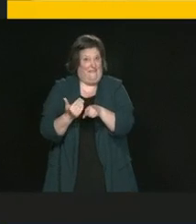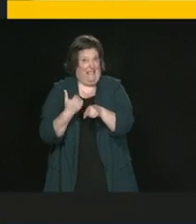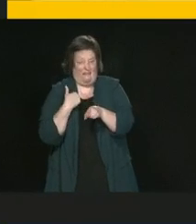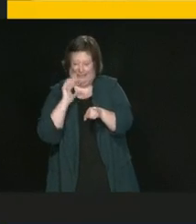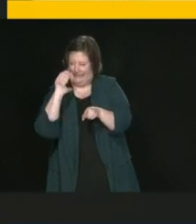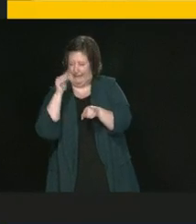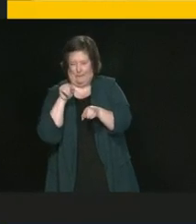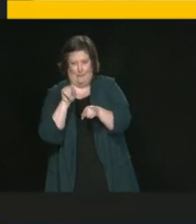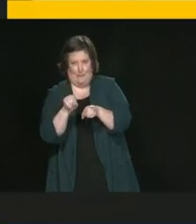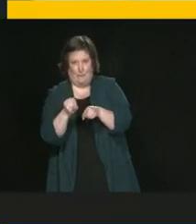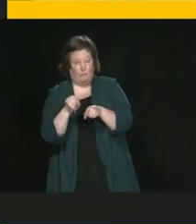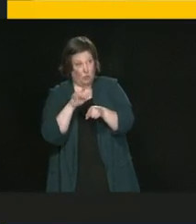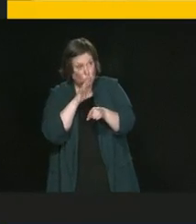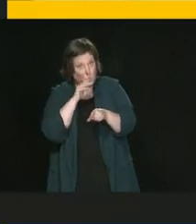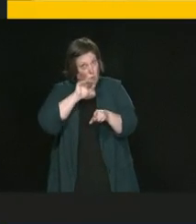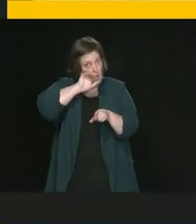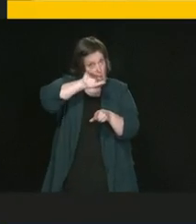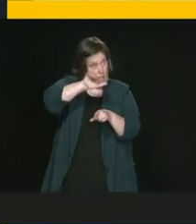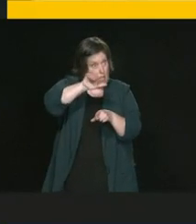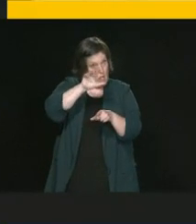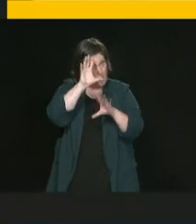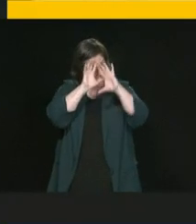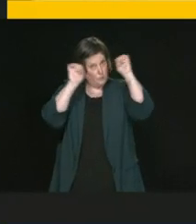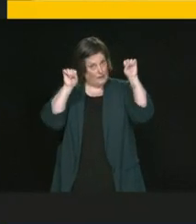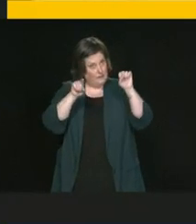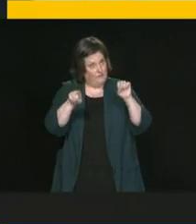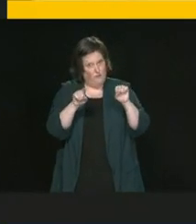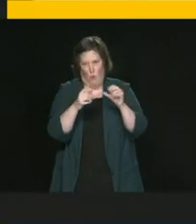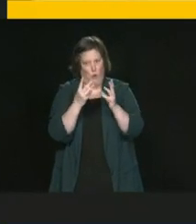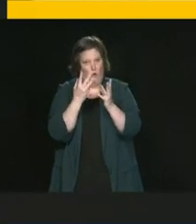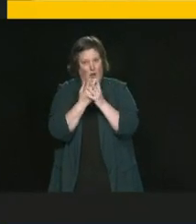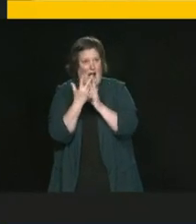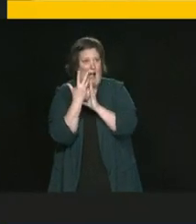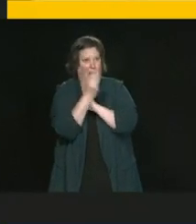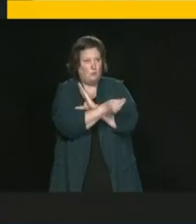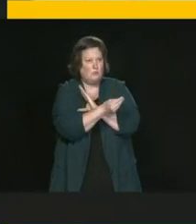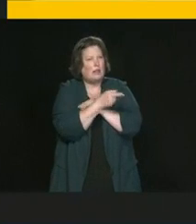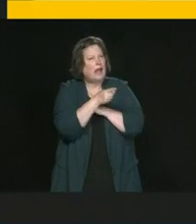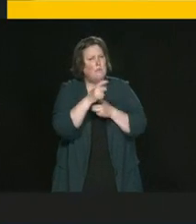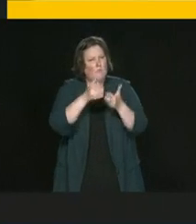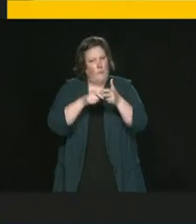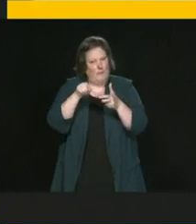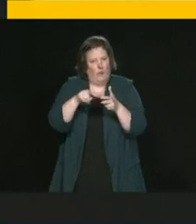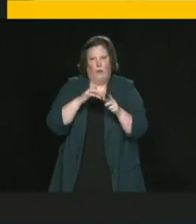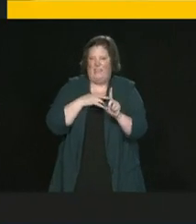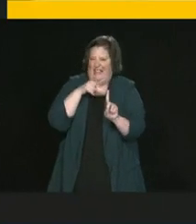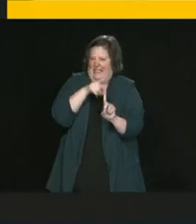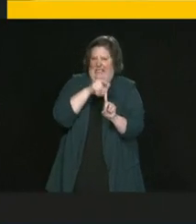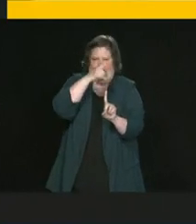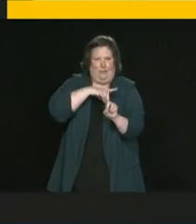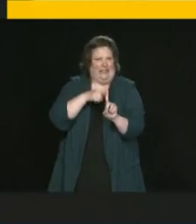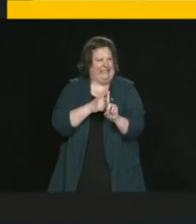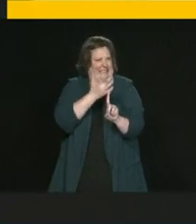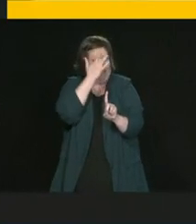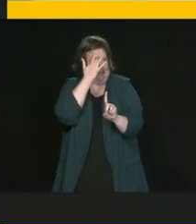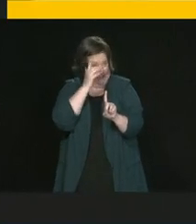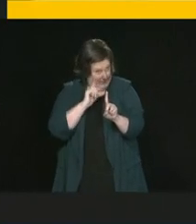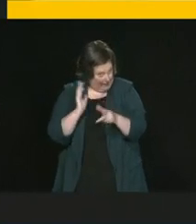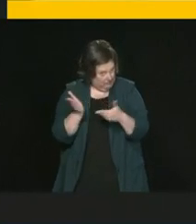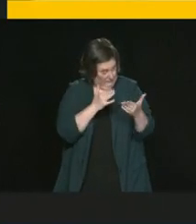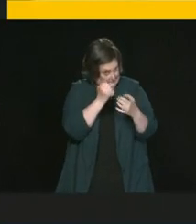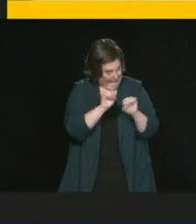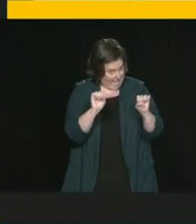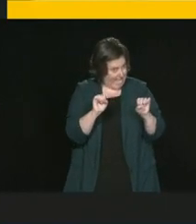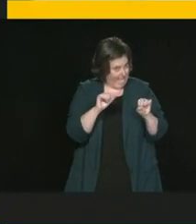President Sisi to release him, and what challenges does your government face bringing somebody home who may have COVID? First of all, we have continued